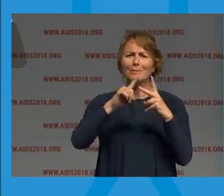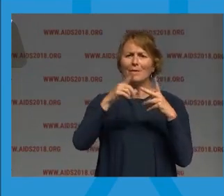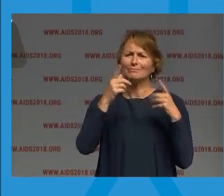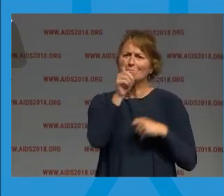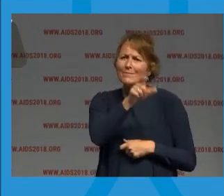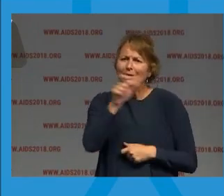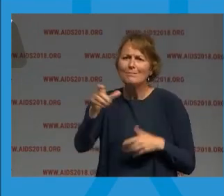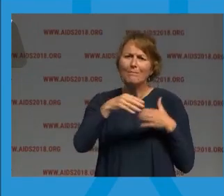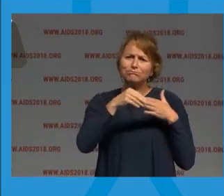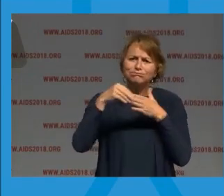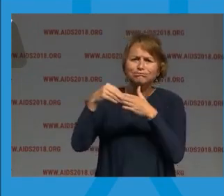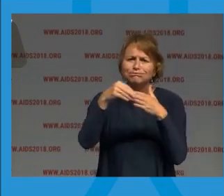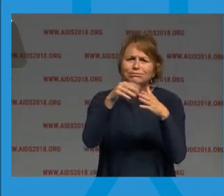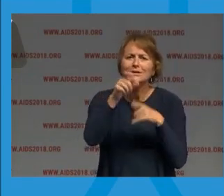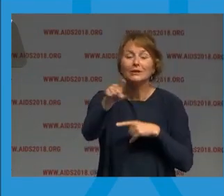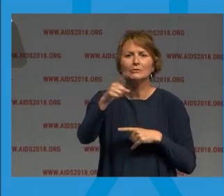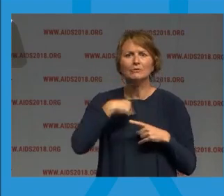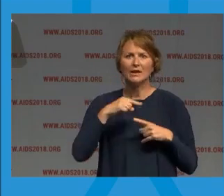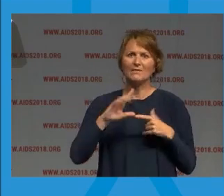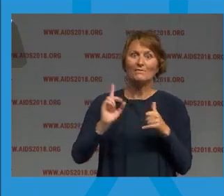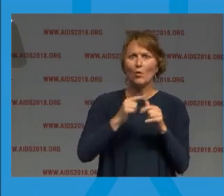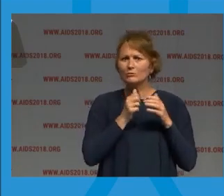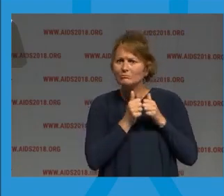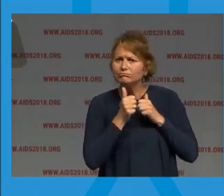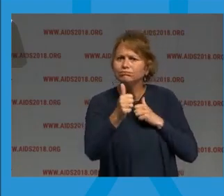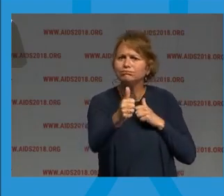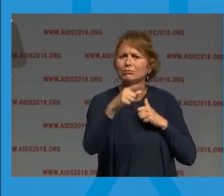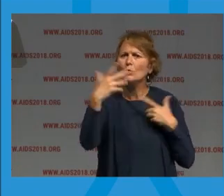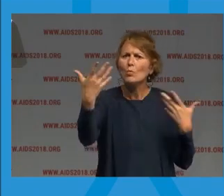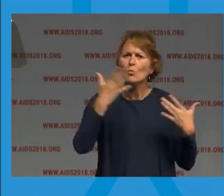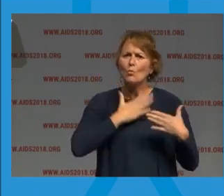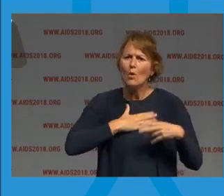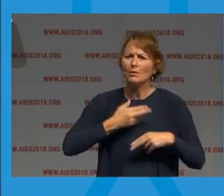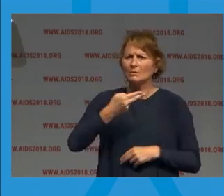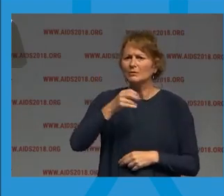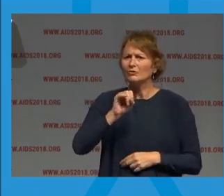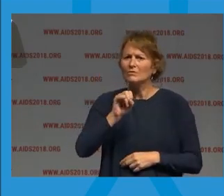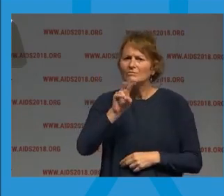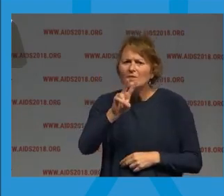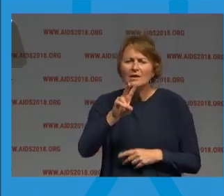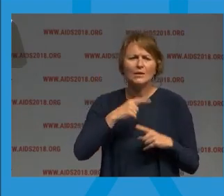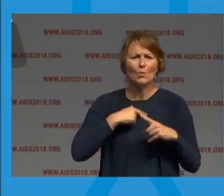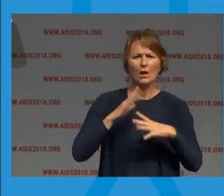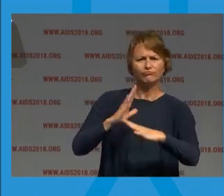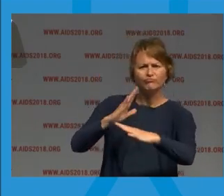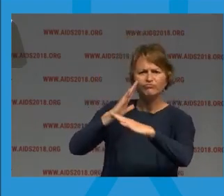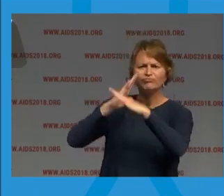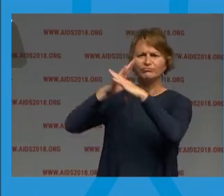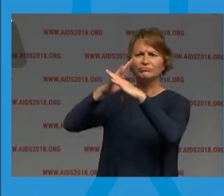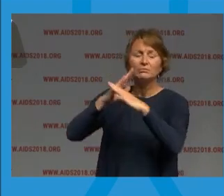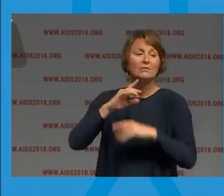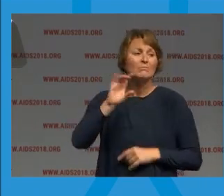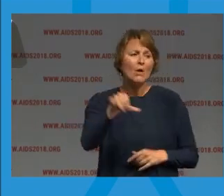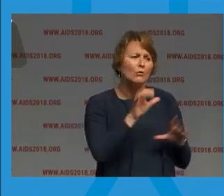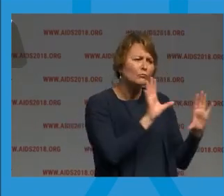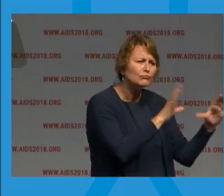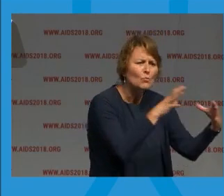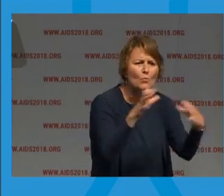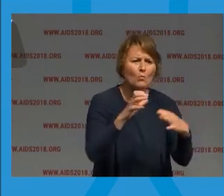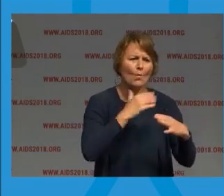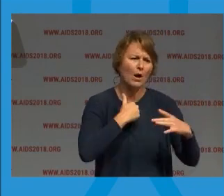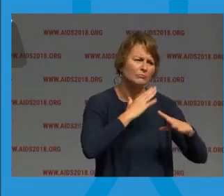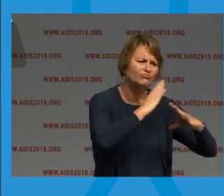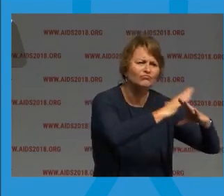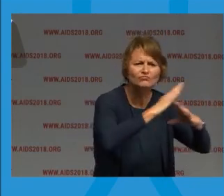pioneers of HIV treatment and prevention, reaching out directly to groups who have faced discrimination in other countries